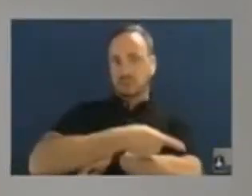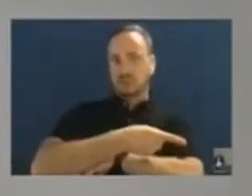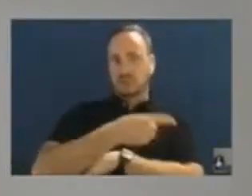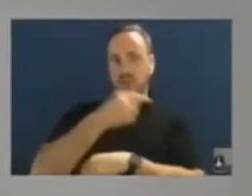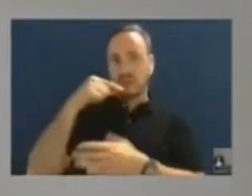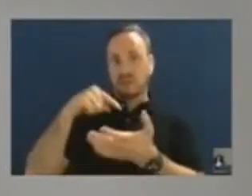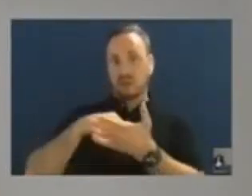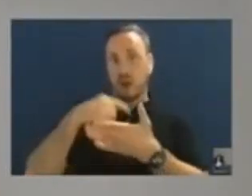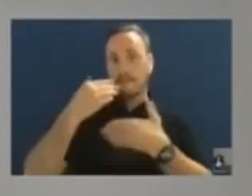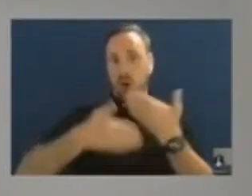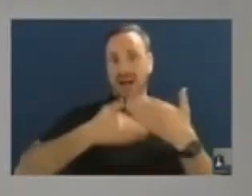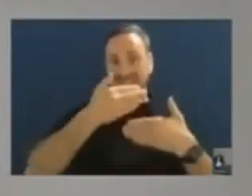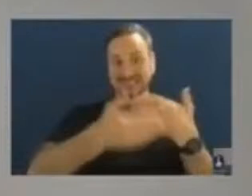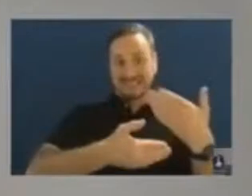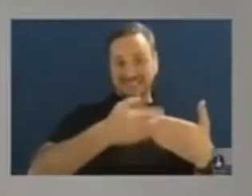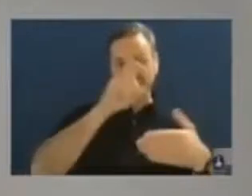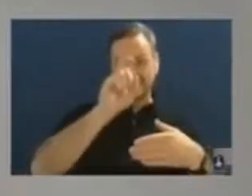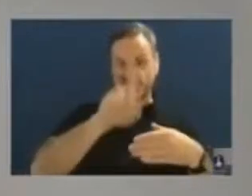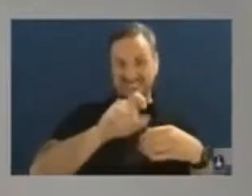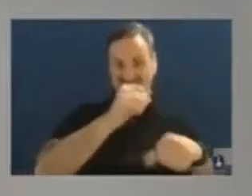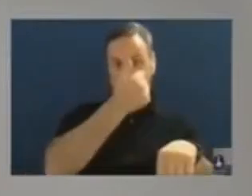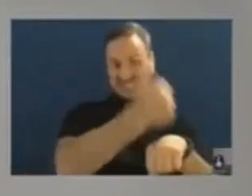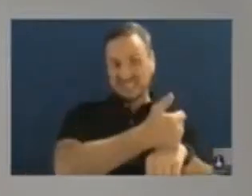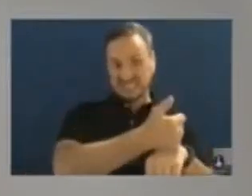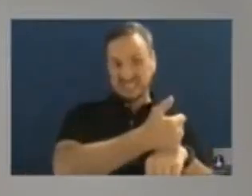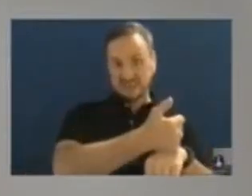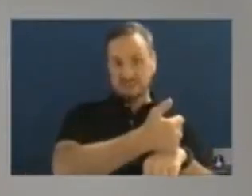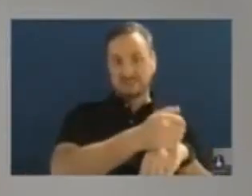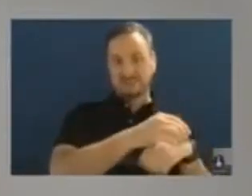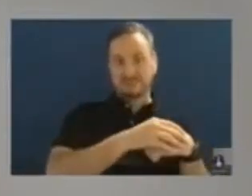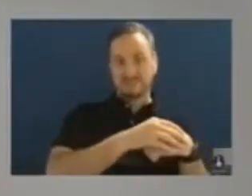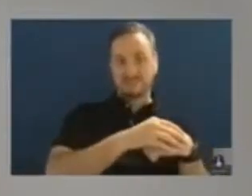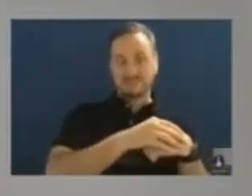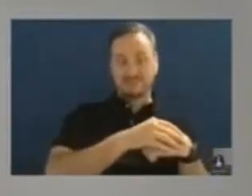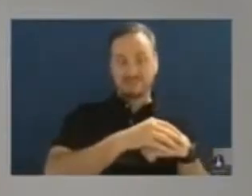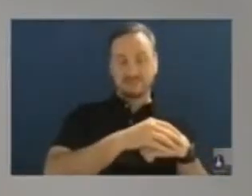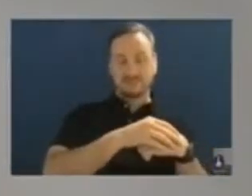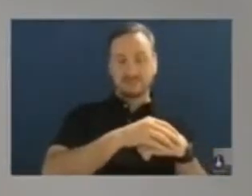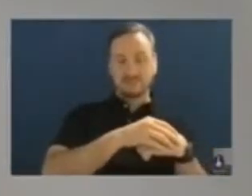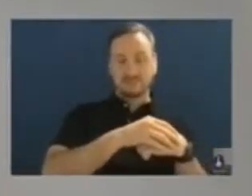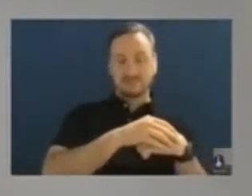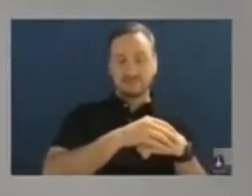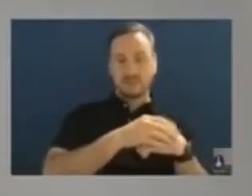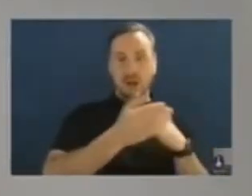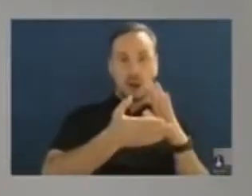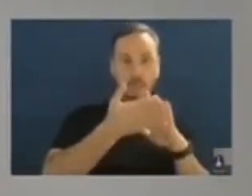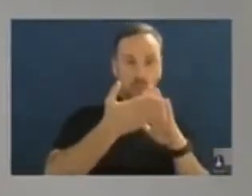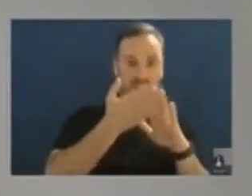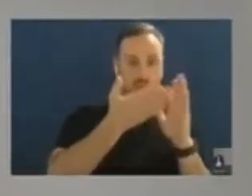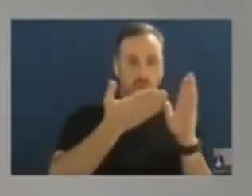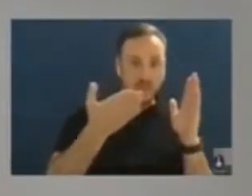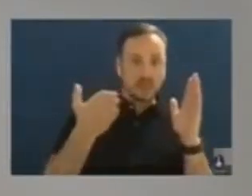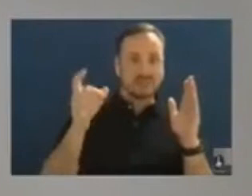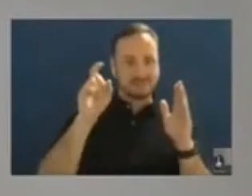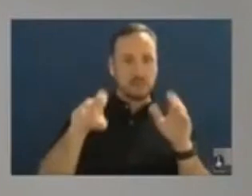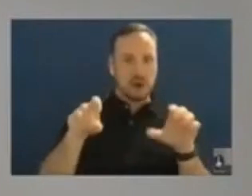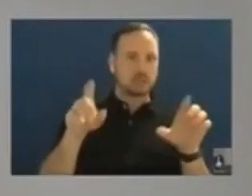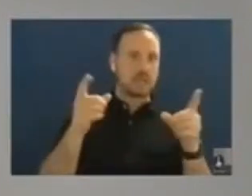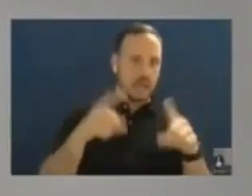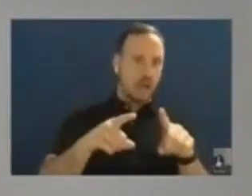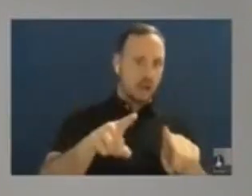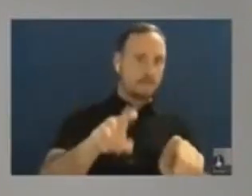will have to be put into place. So these processes, protocols, operational things that have to happen, all of those things will